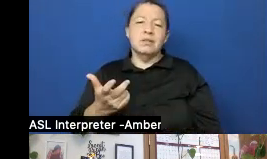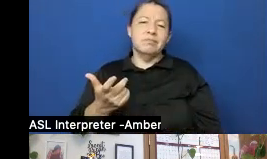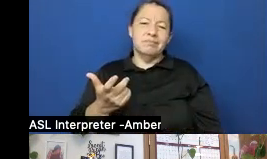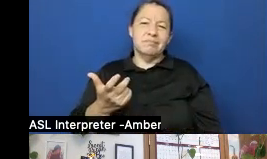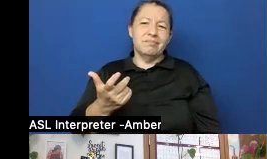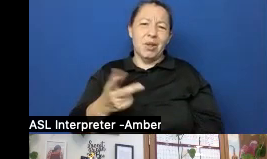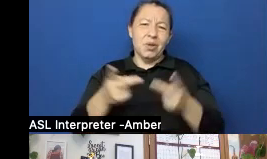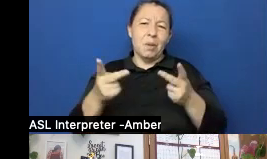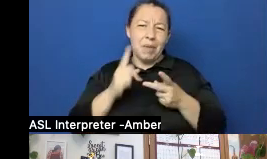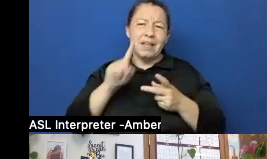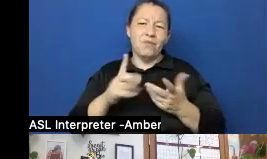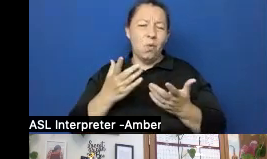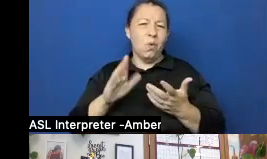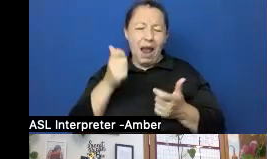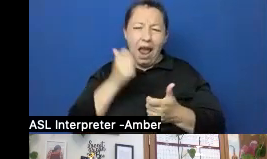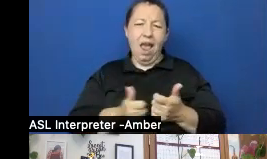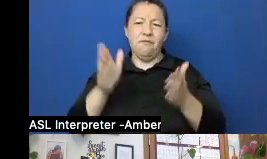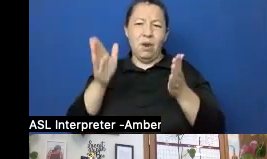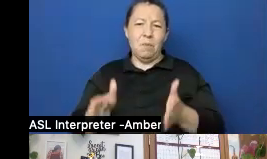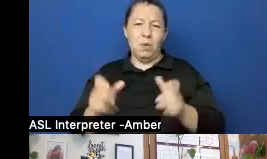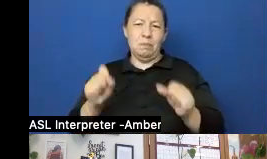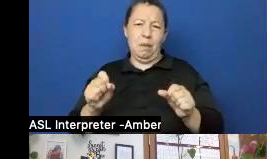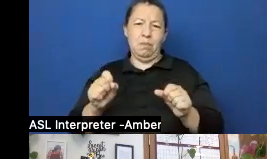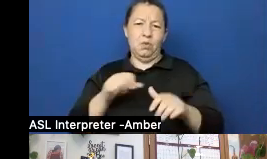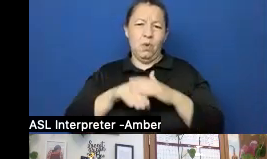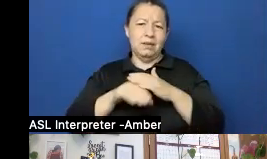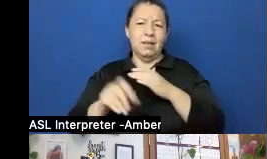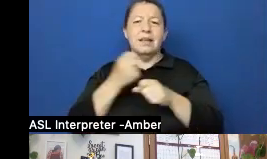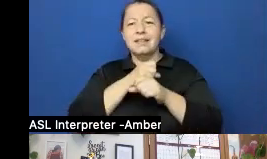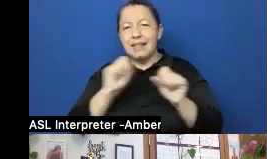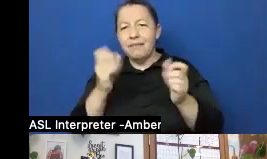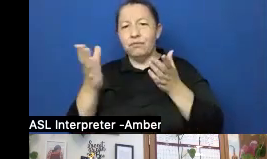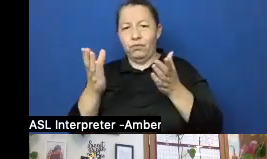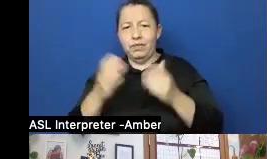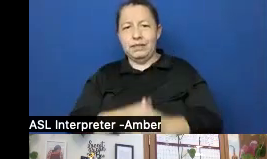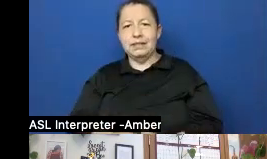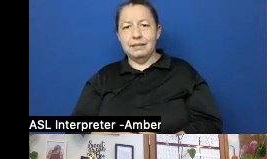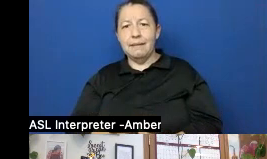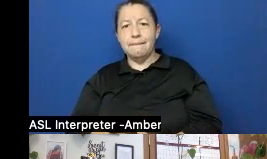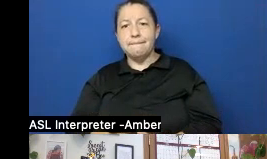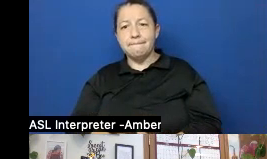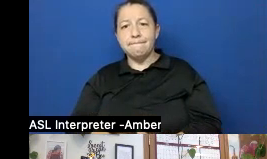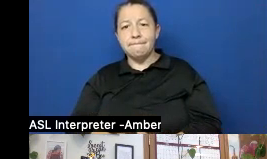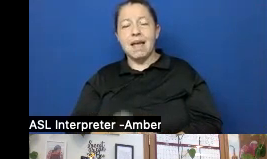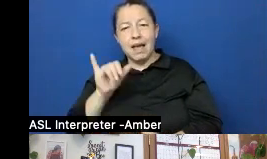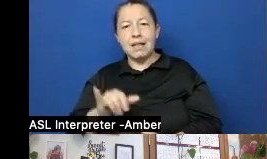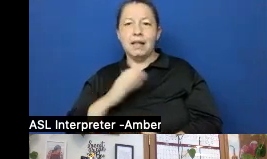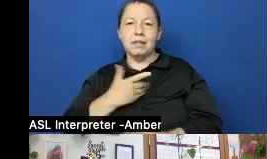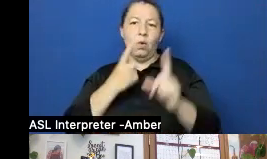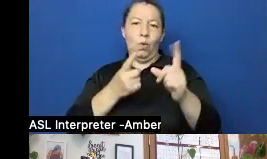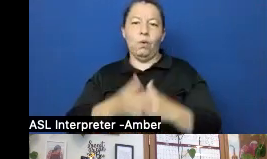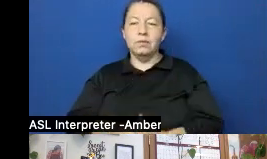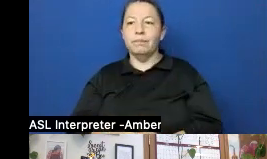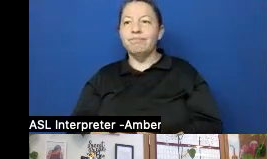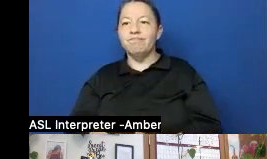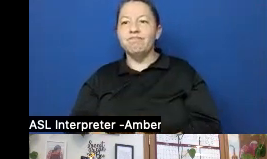to be able to access safe services, right? And that's what we want to do. So I guess that's what I'm kind